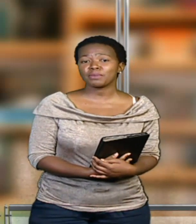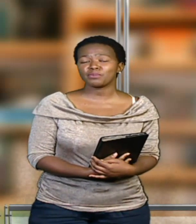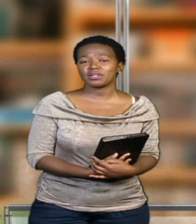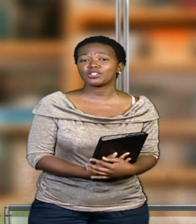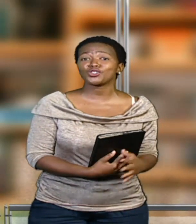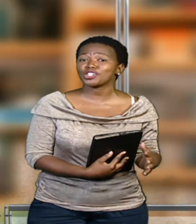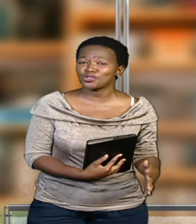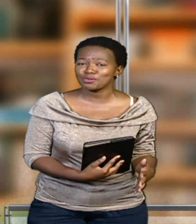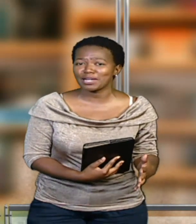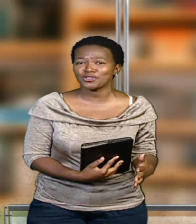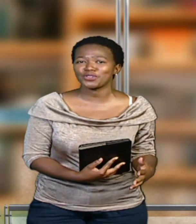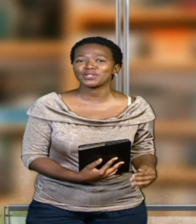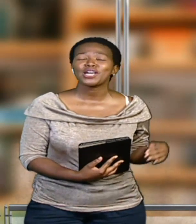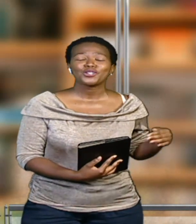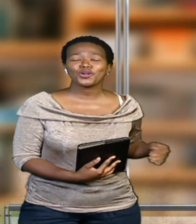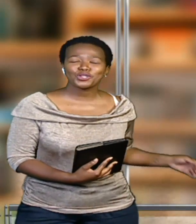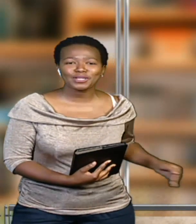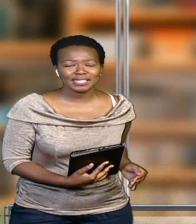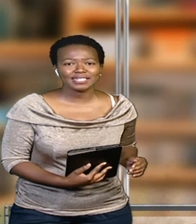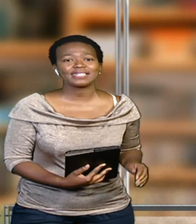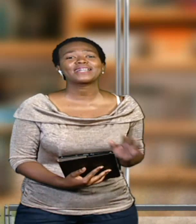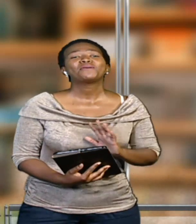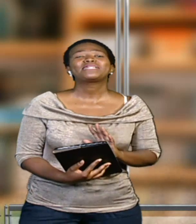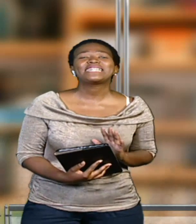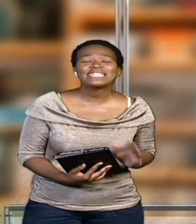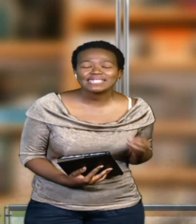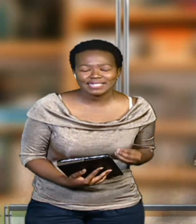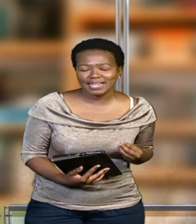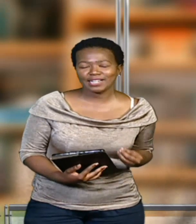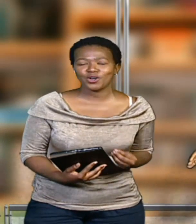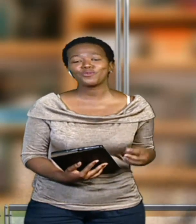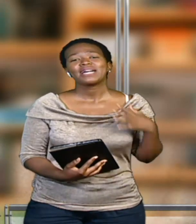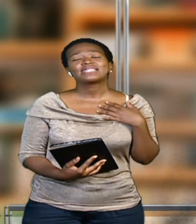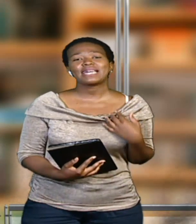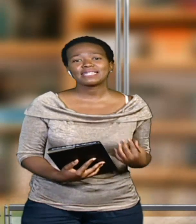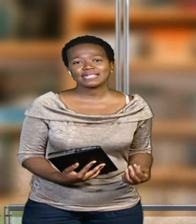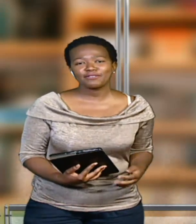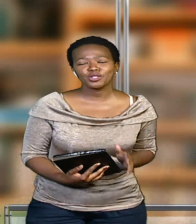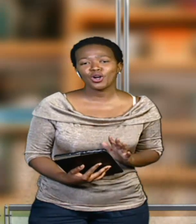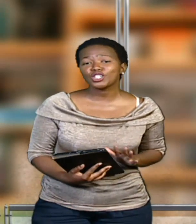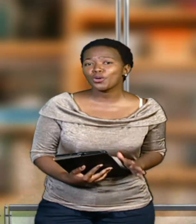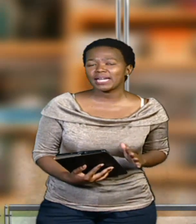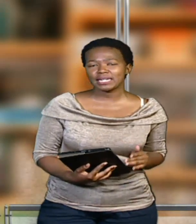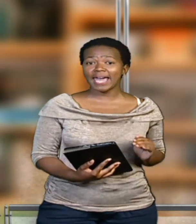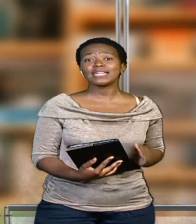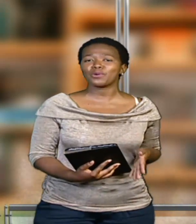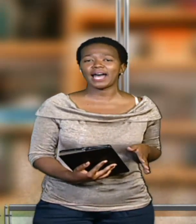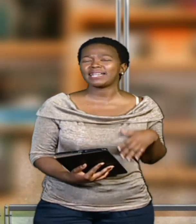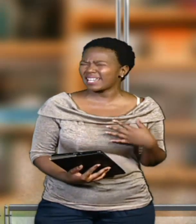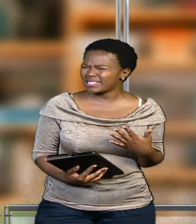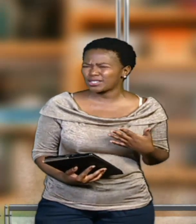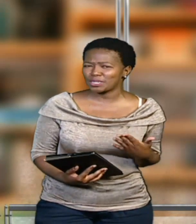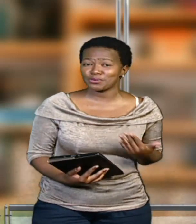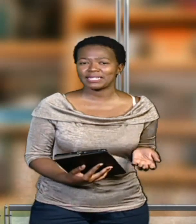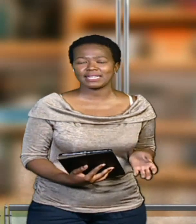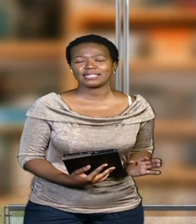to remind you viewers, social distancing. Please stay at home, stay safe, do not go anywhere